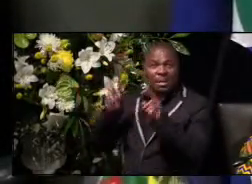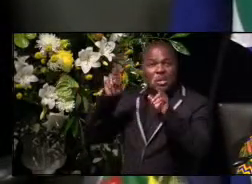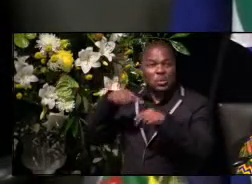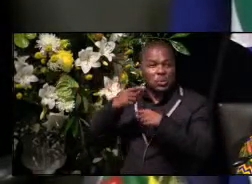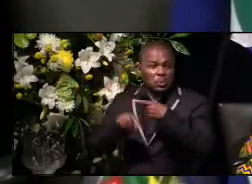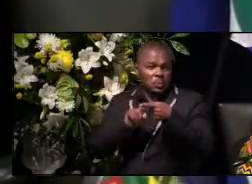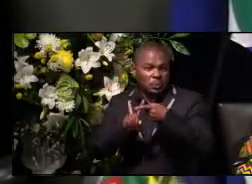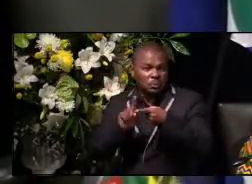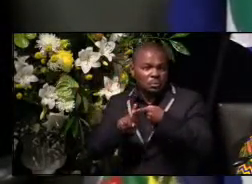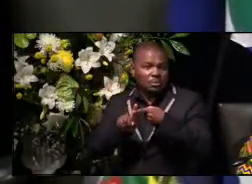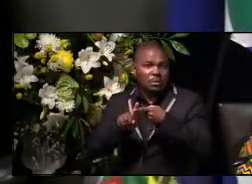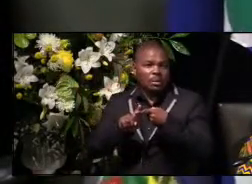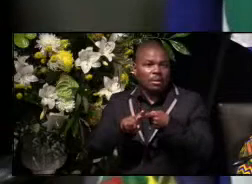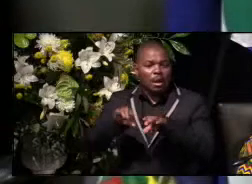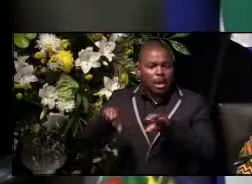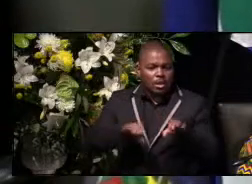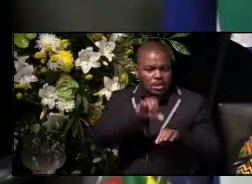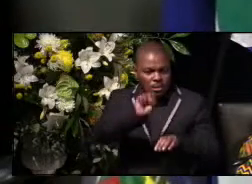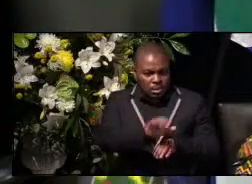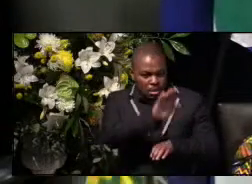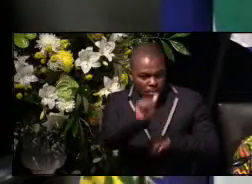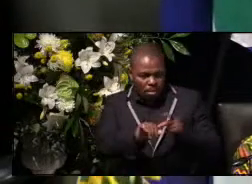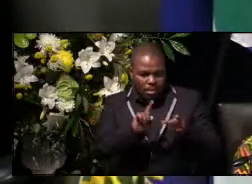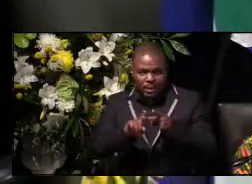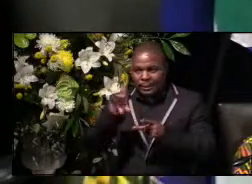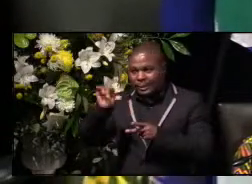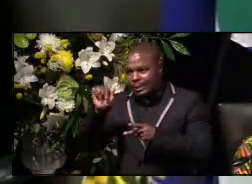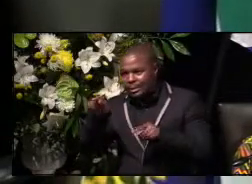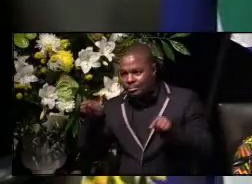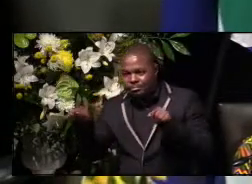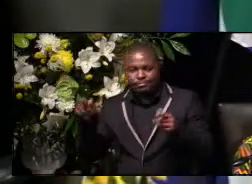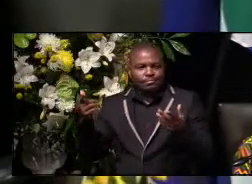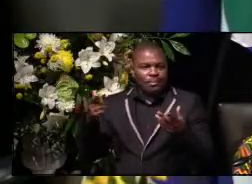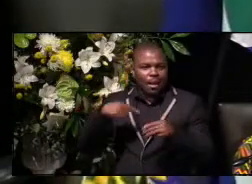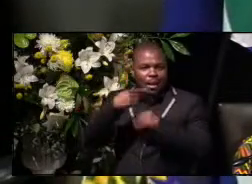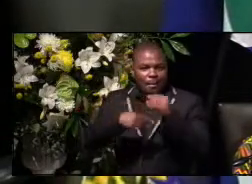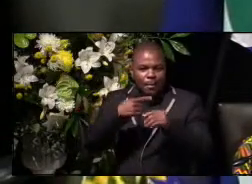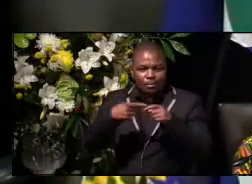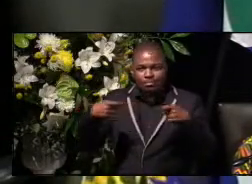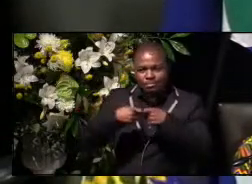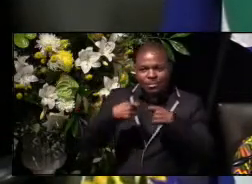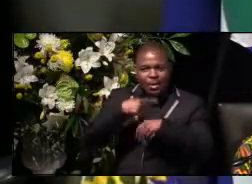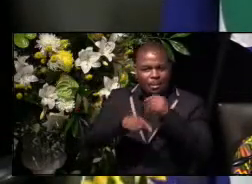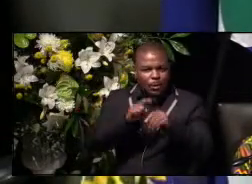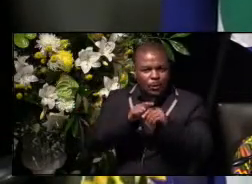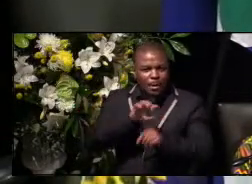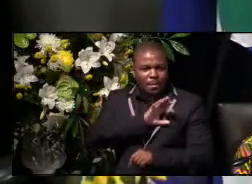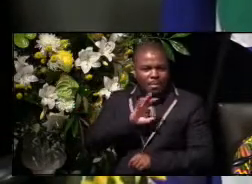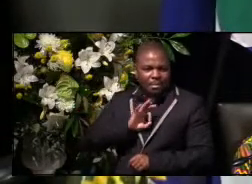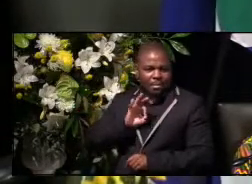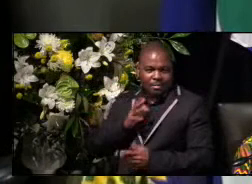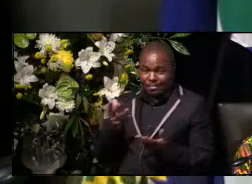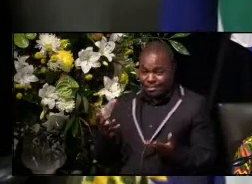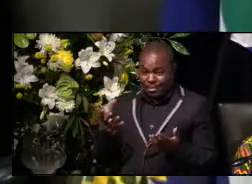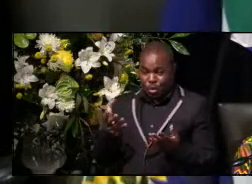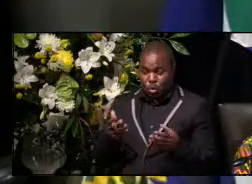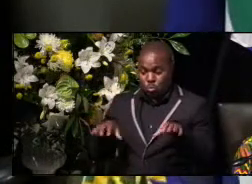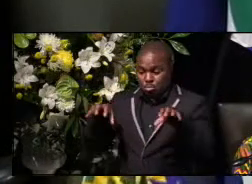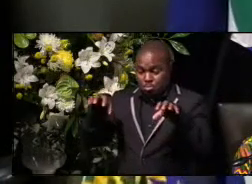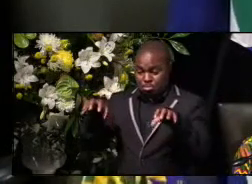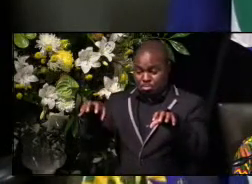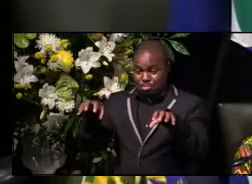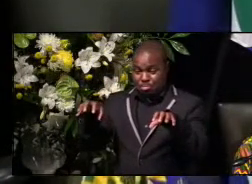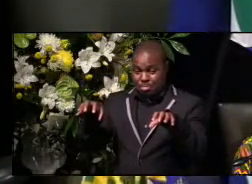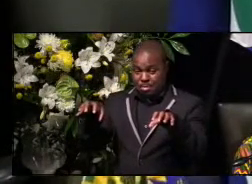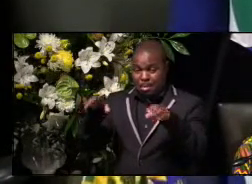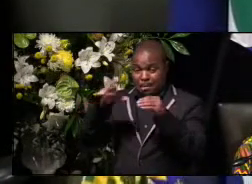between the ace action essay and the DIA especially about the Maya so it's two components